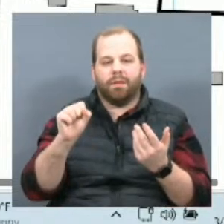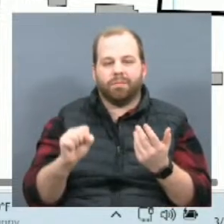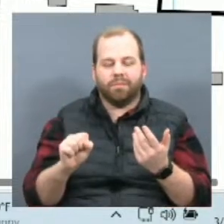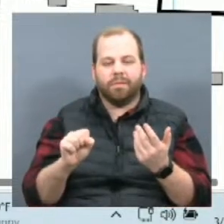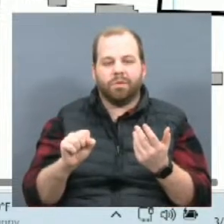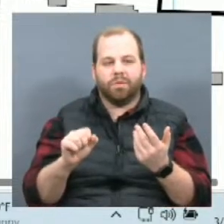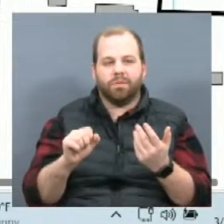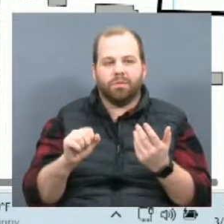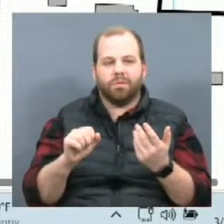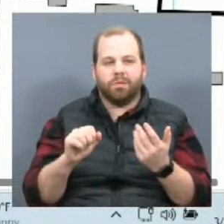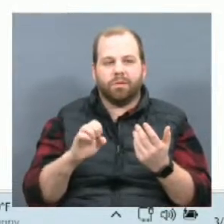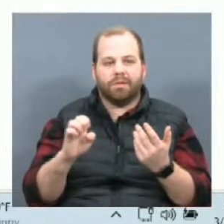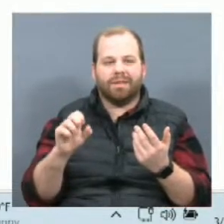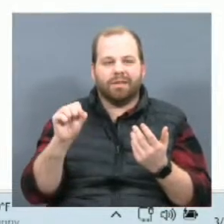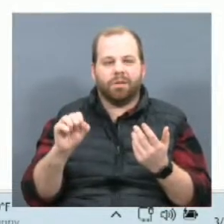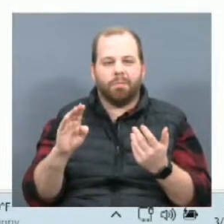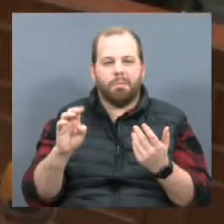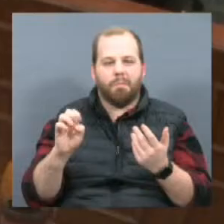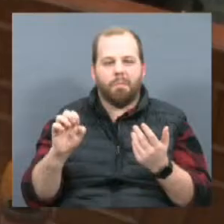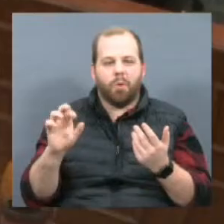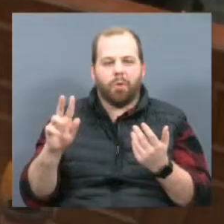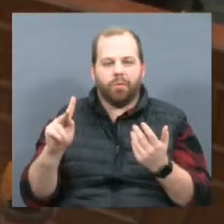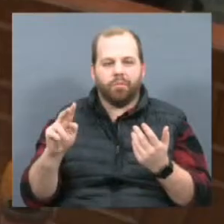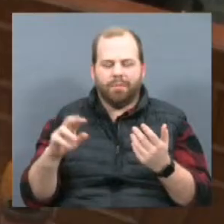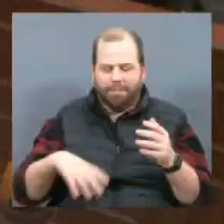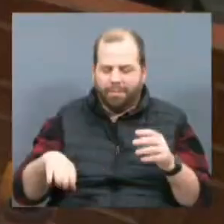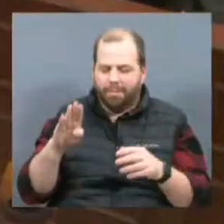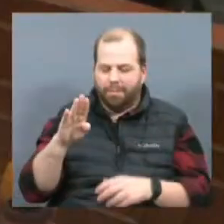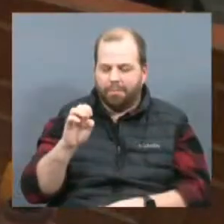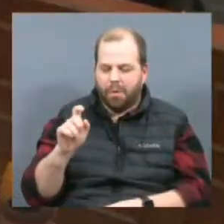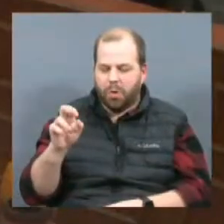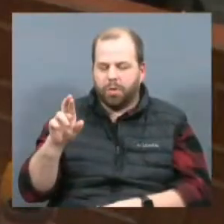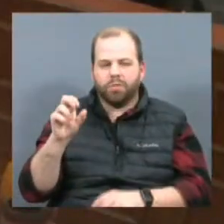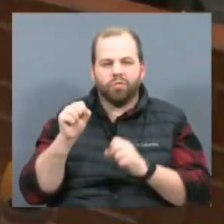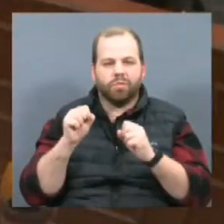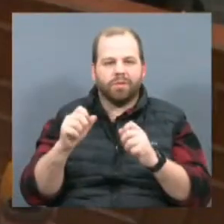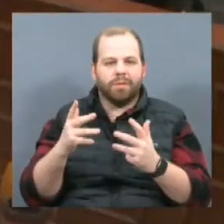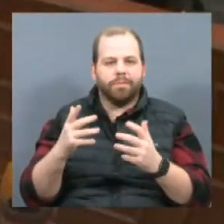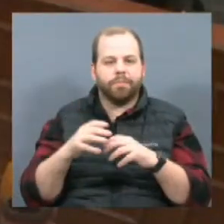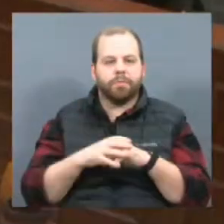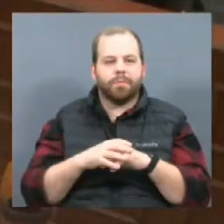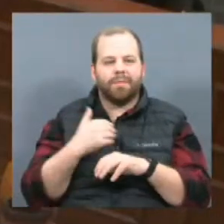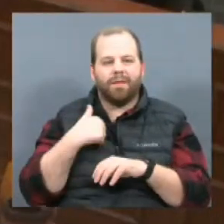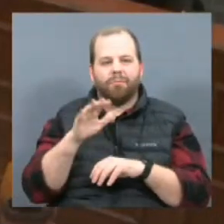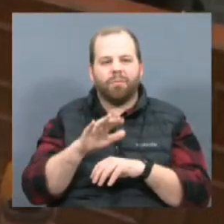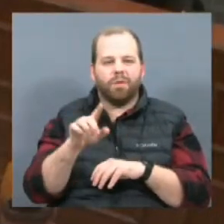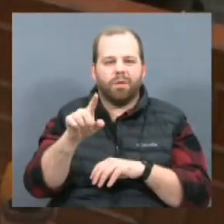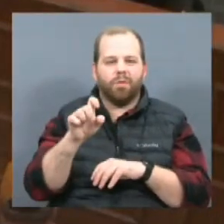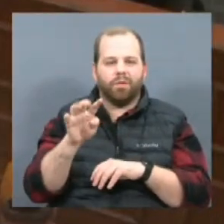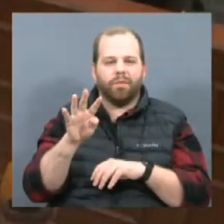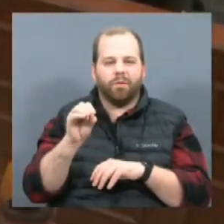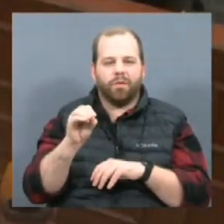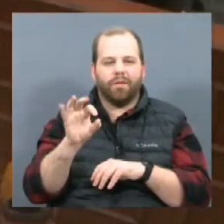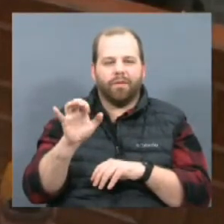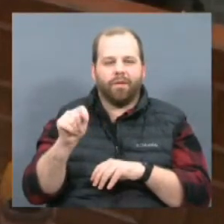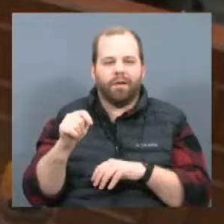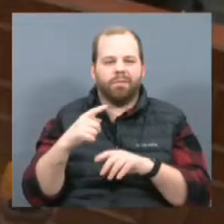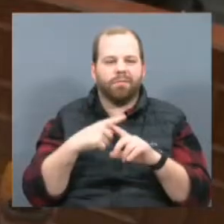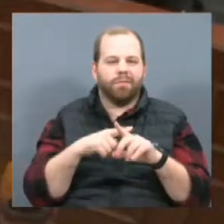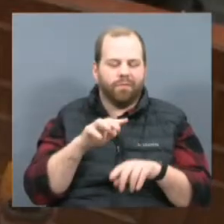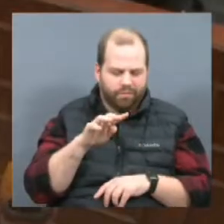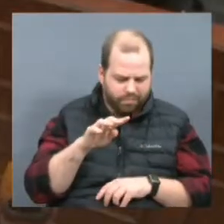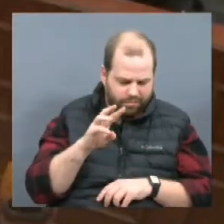east side of South Booker Street. The parking lot dimensions are 140 feet by 46 feet,